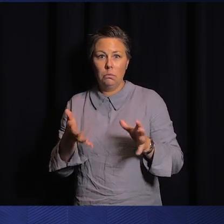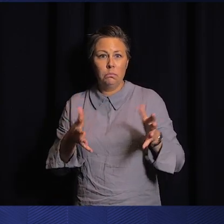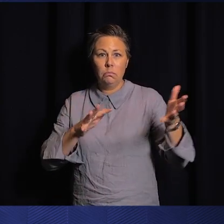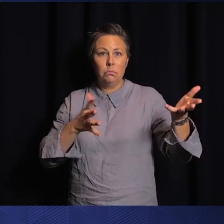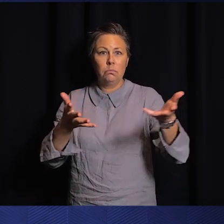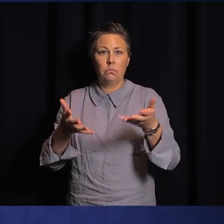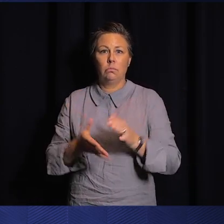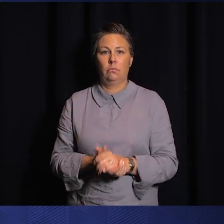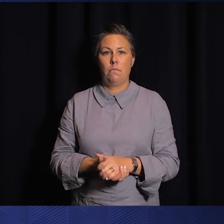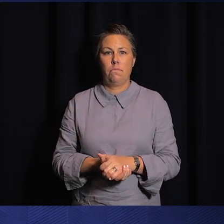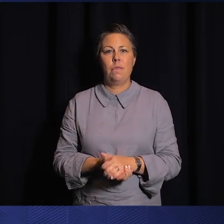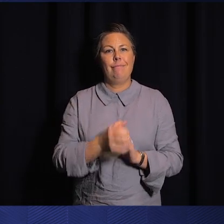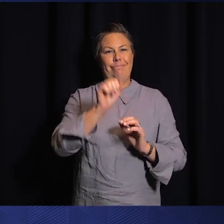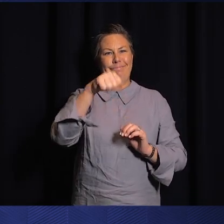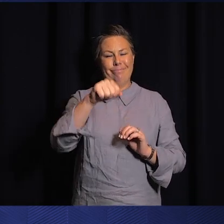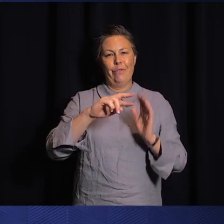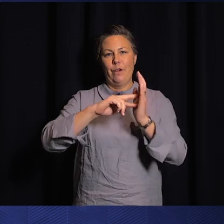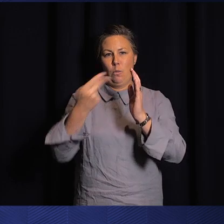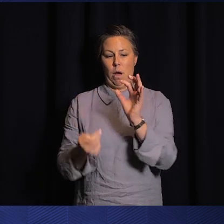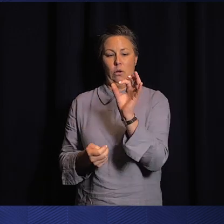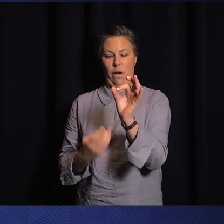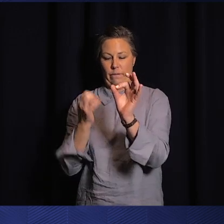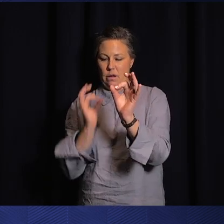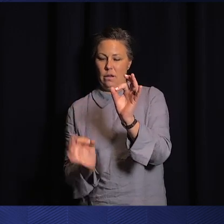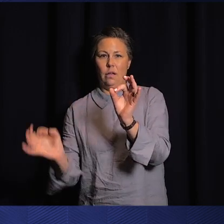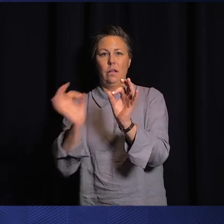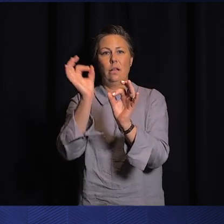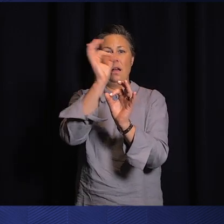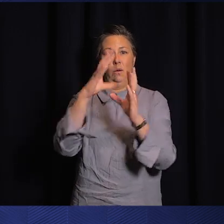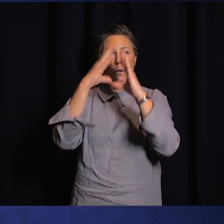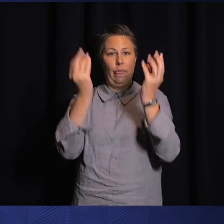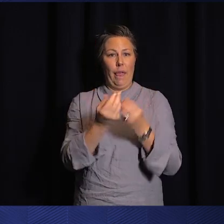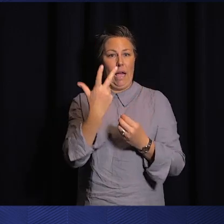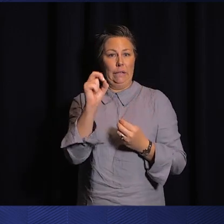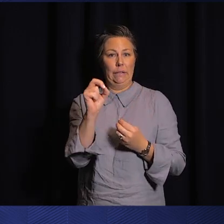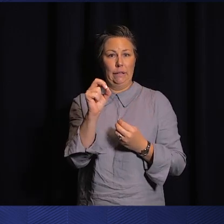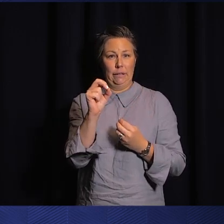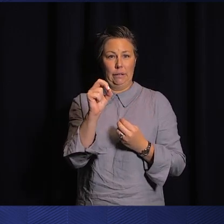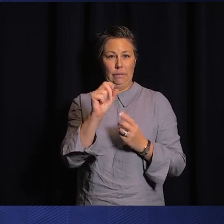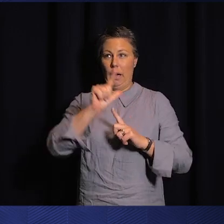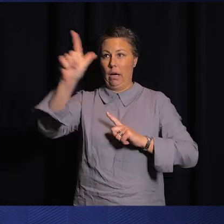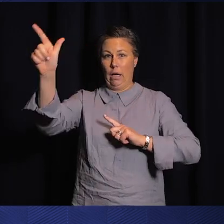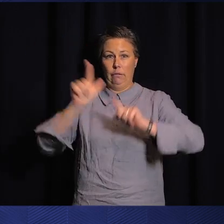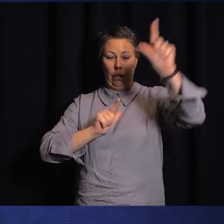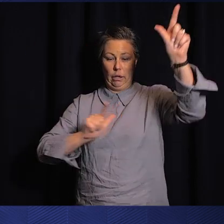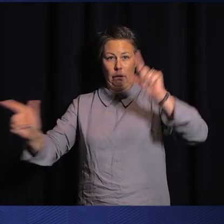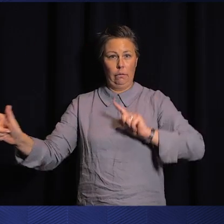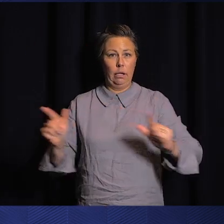Yes, the island setting is having 80 islands, all spread from north to south.